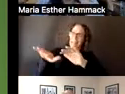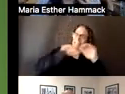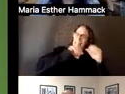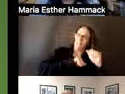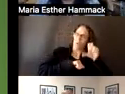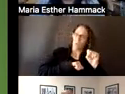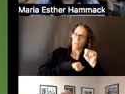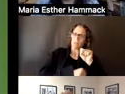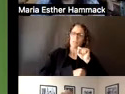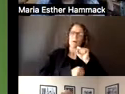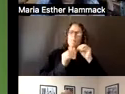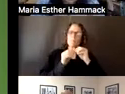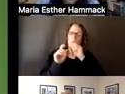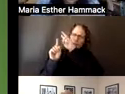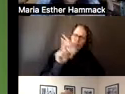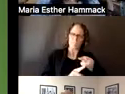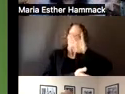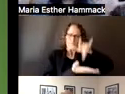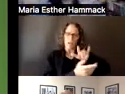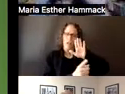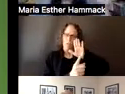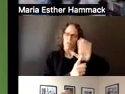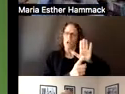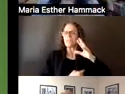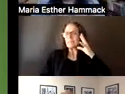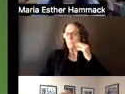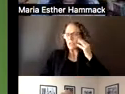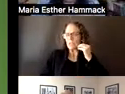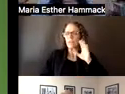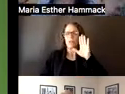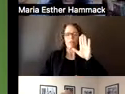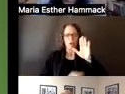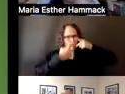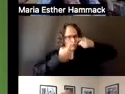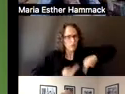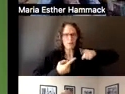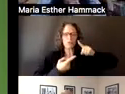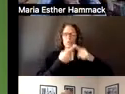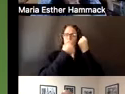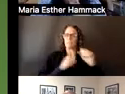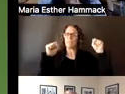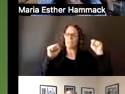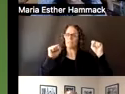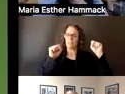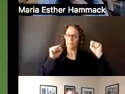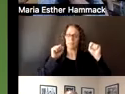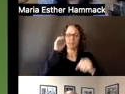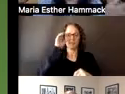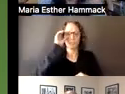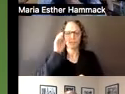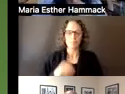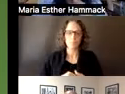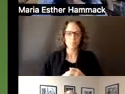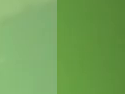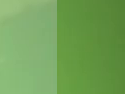experiences and their fight for liberation. So those are the two things that I wanted to point out before I begin. And so without